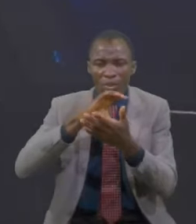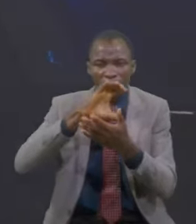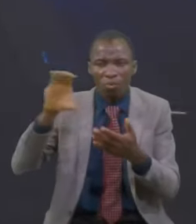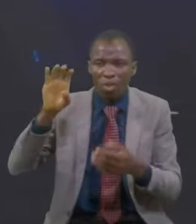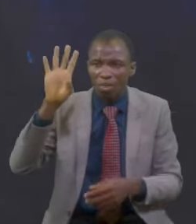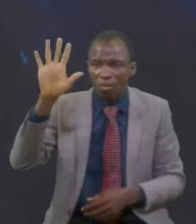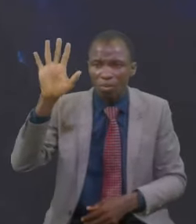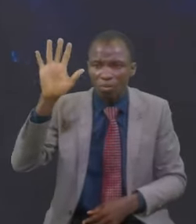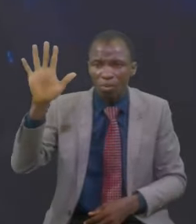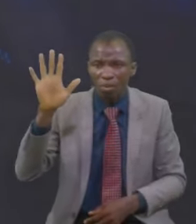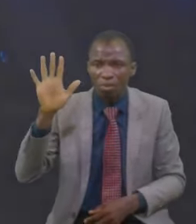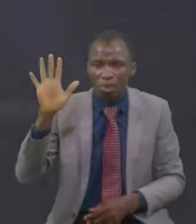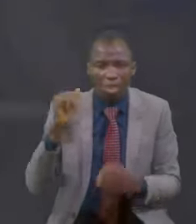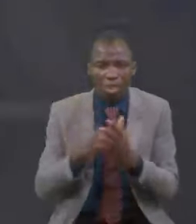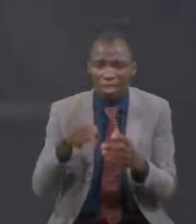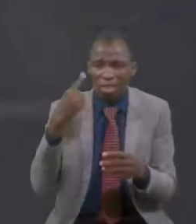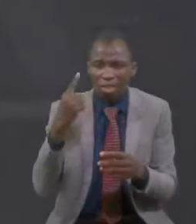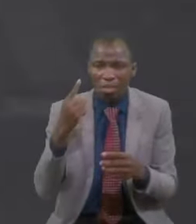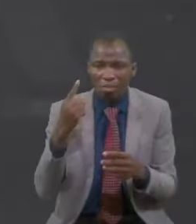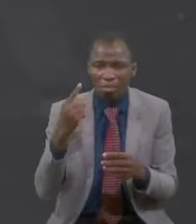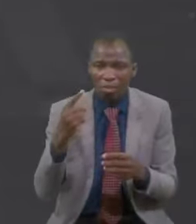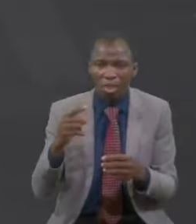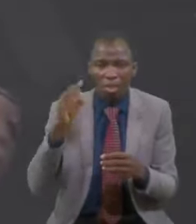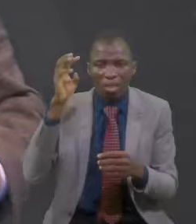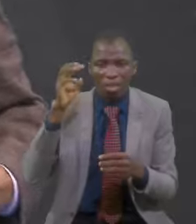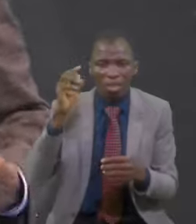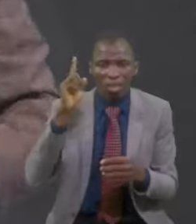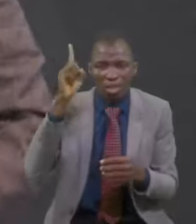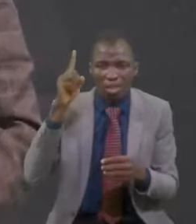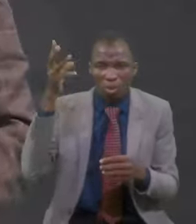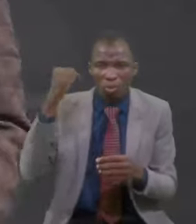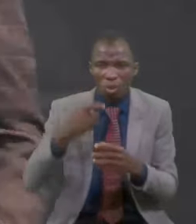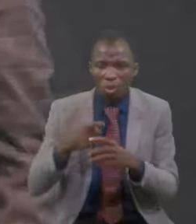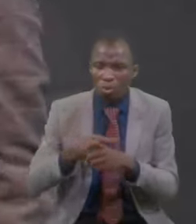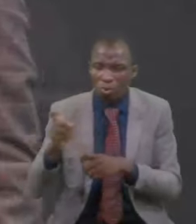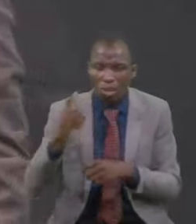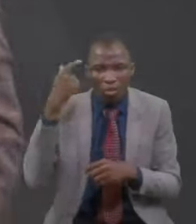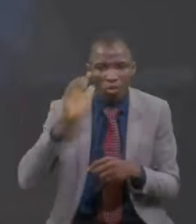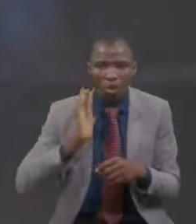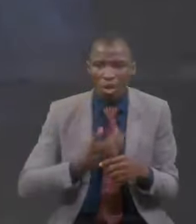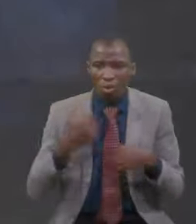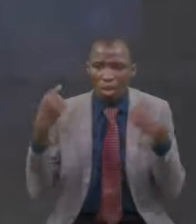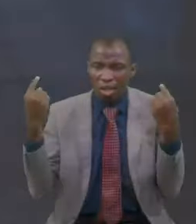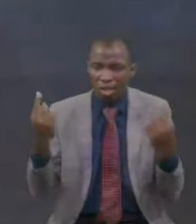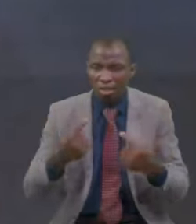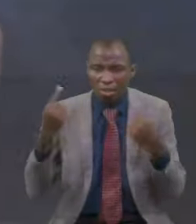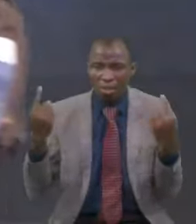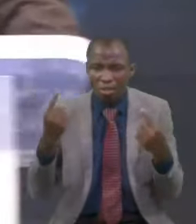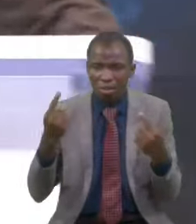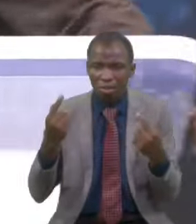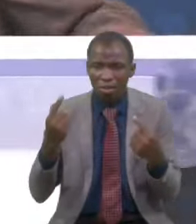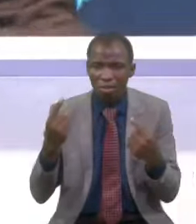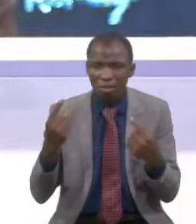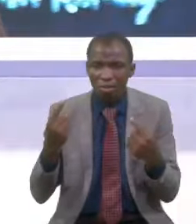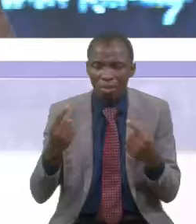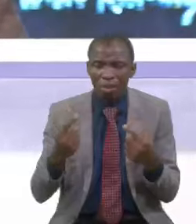says, but he was wounded for our transgression. The transgressor is the one